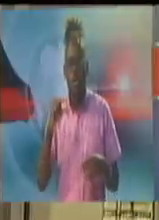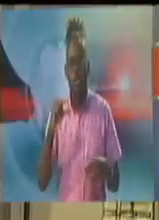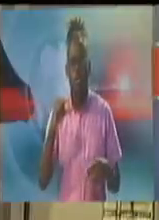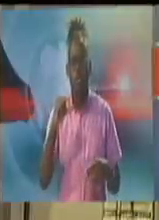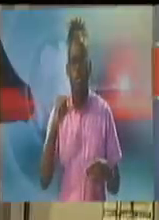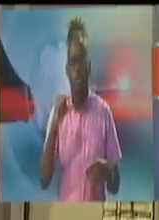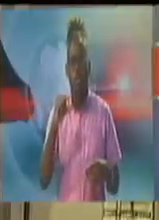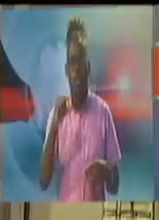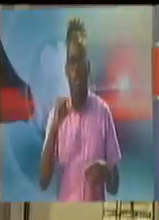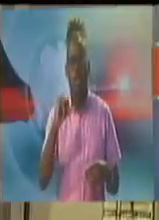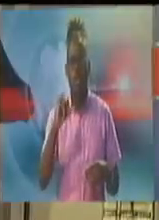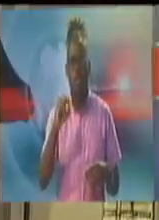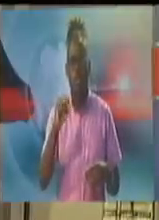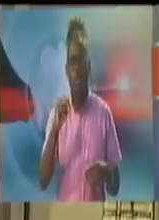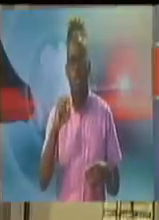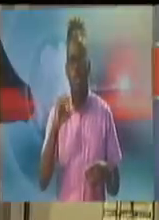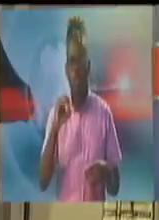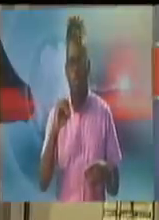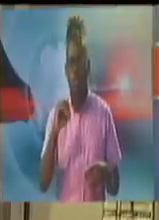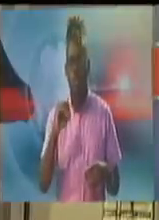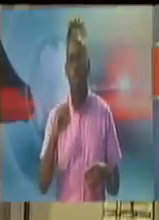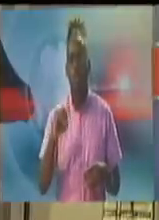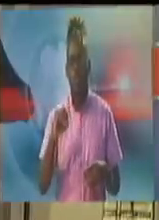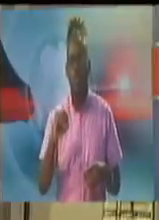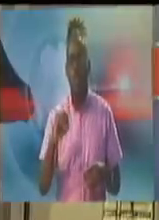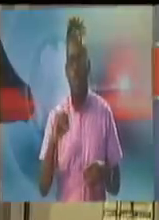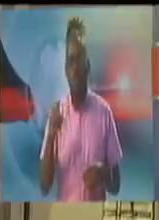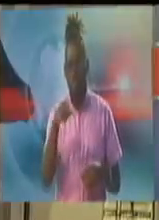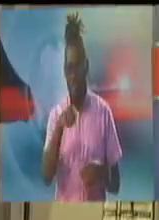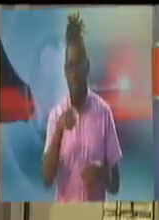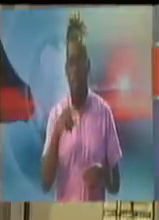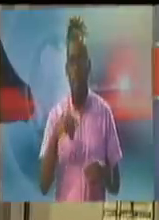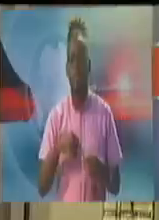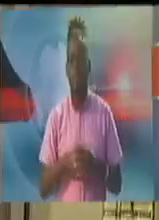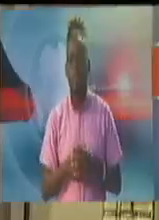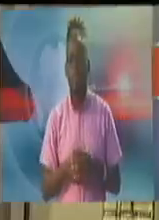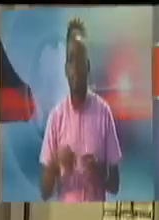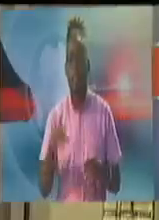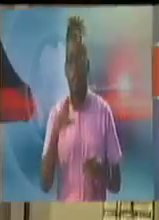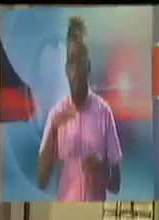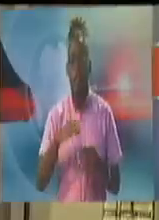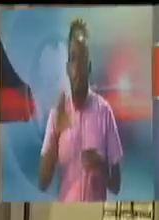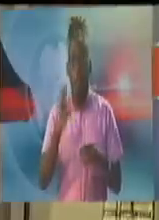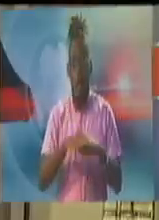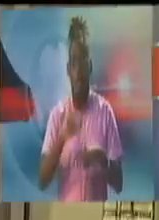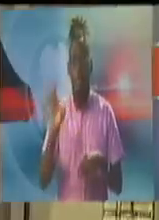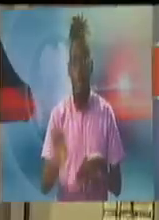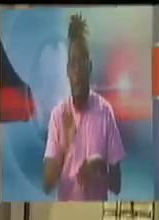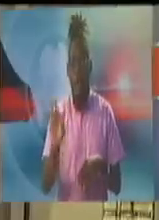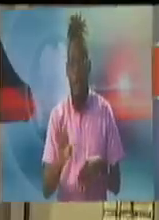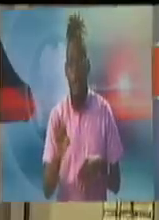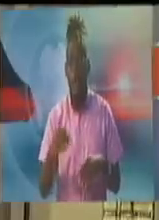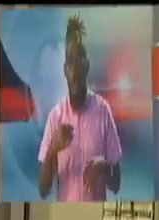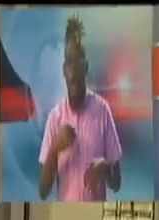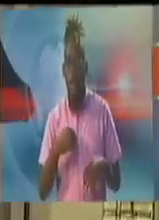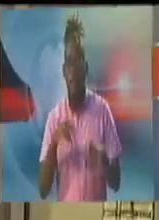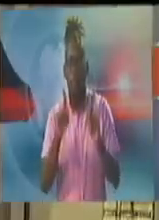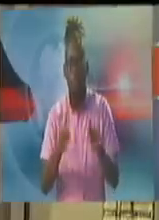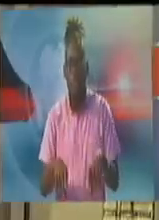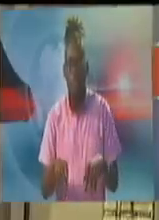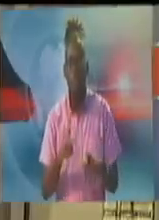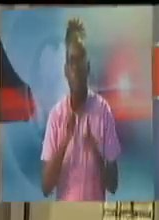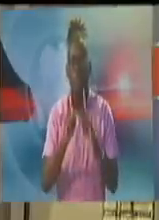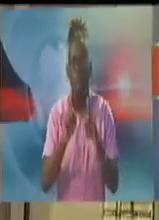had one other. And on Friday, God willing, we are bringing someone to deal with the non-communicable diseases